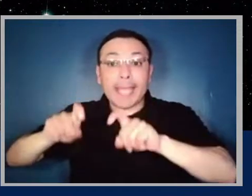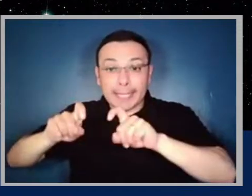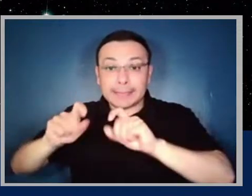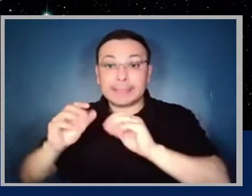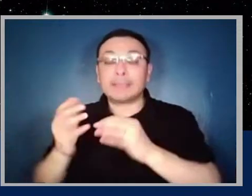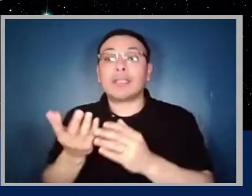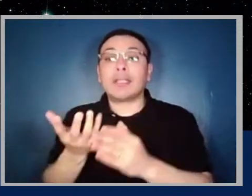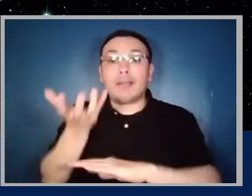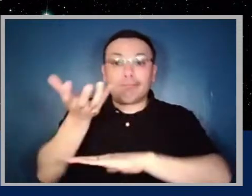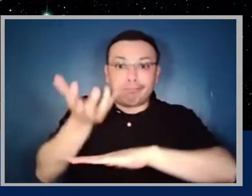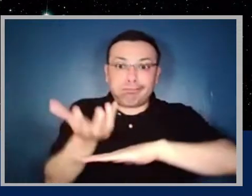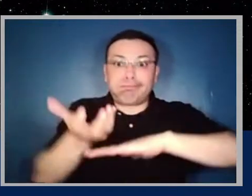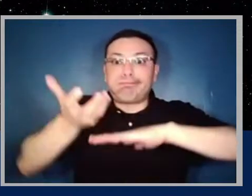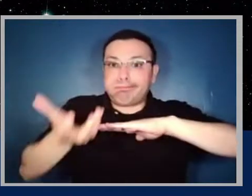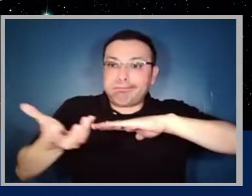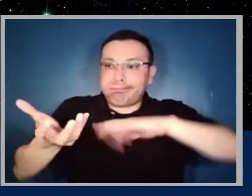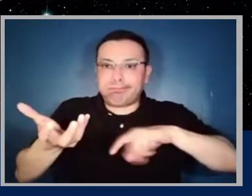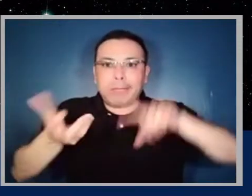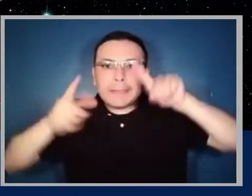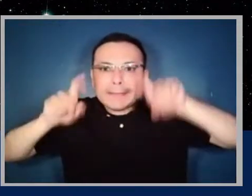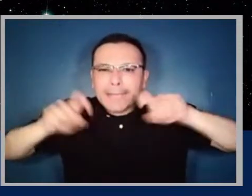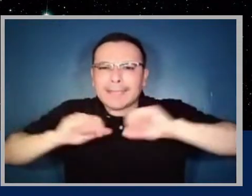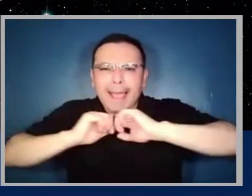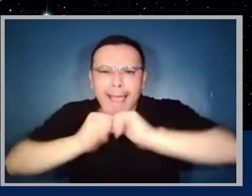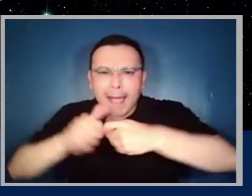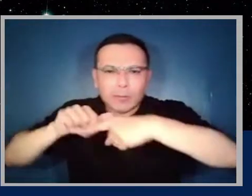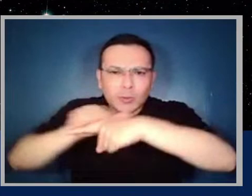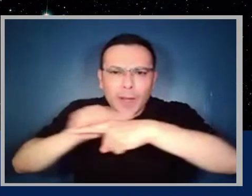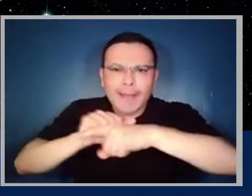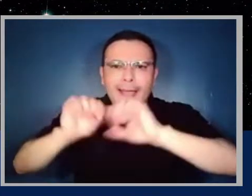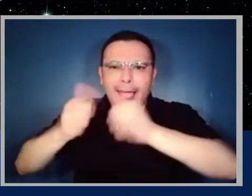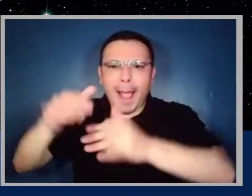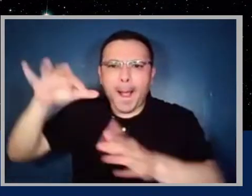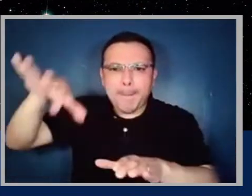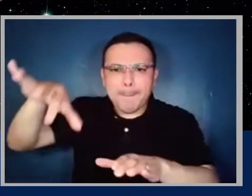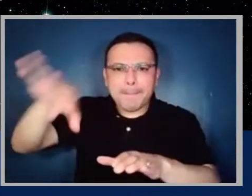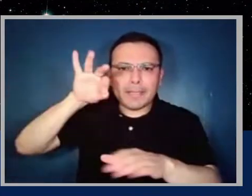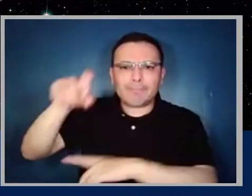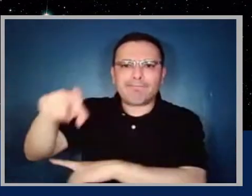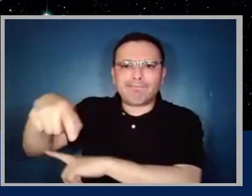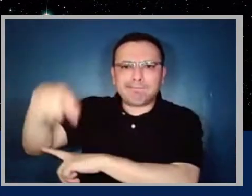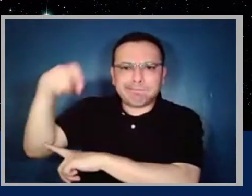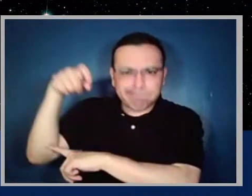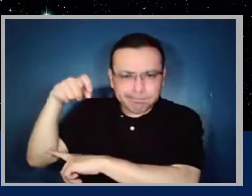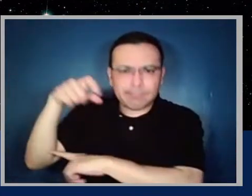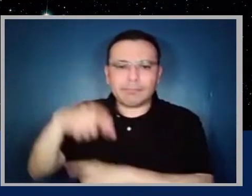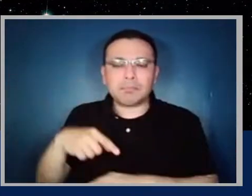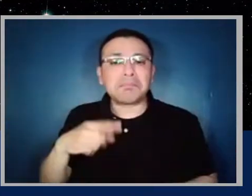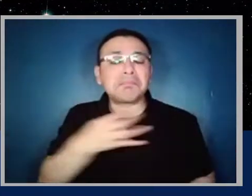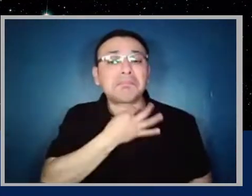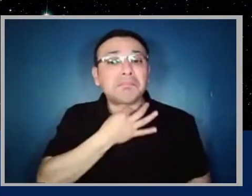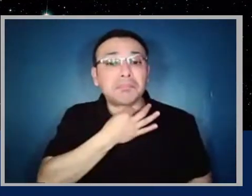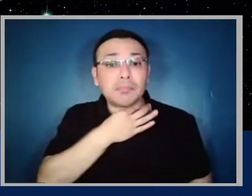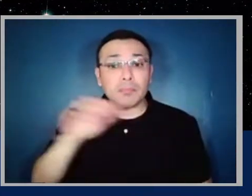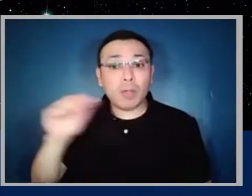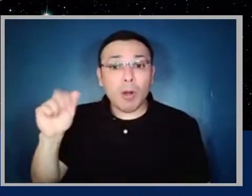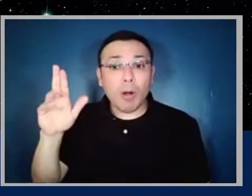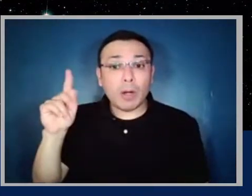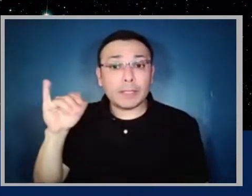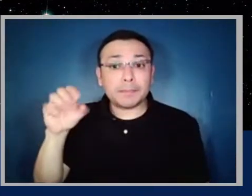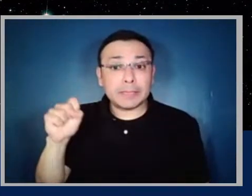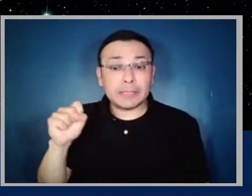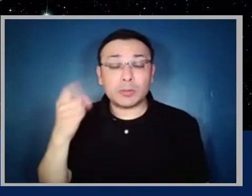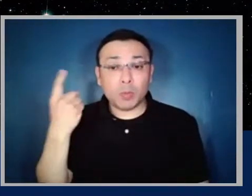and, we'll be able to see that maybe. Is it going to be the same kind of process then as what Artemis 1 was, but then